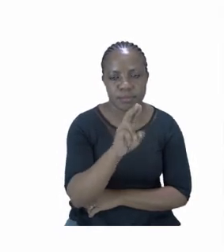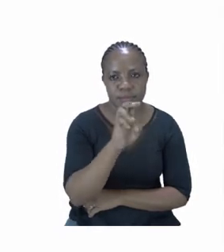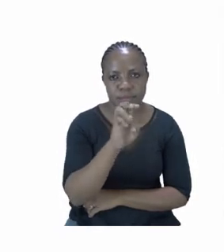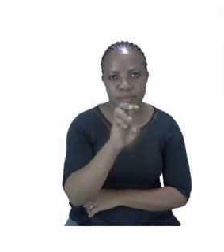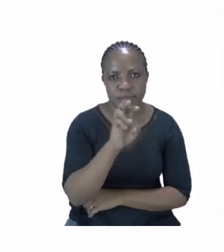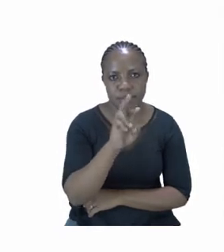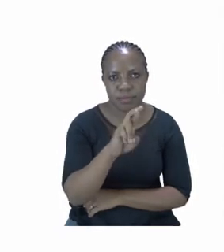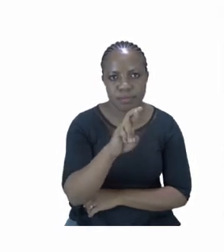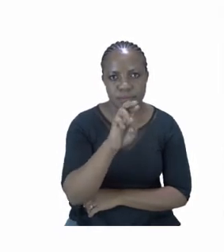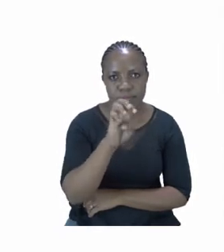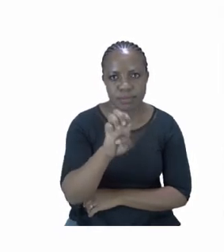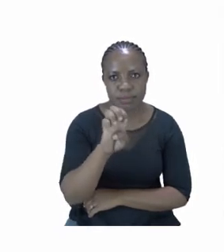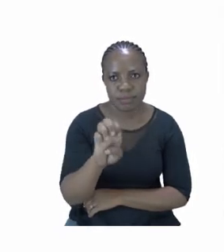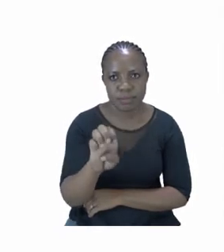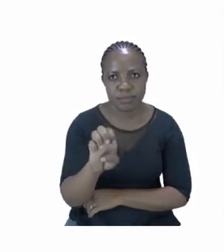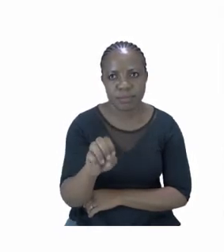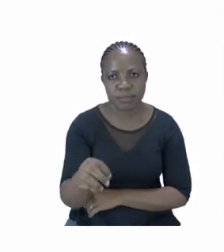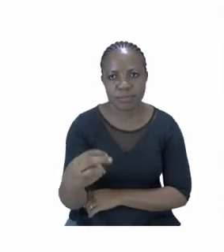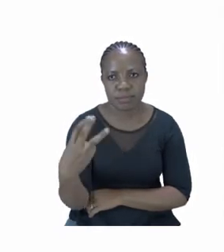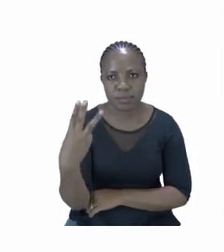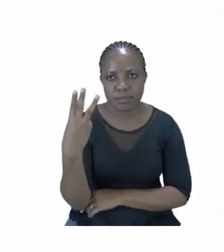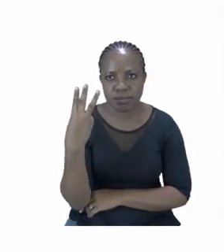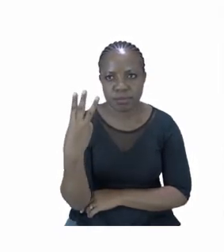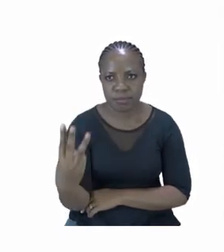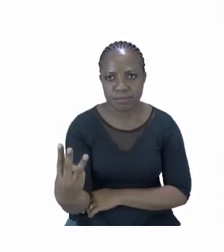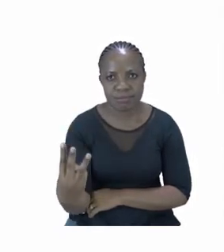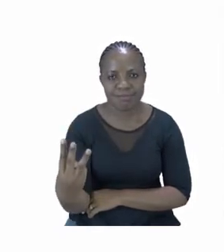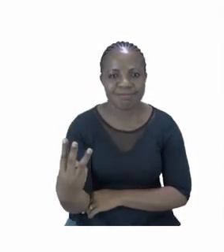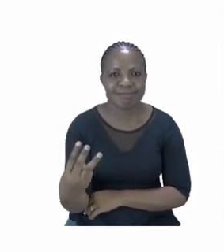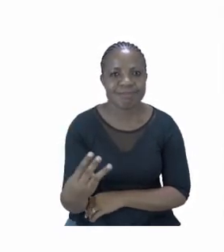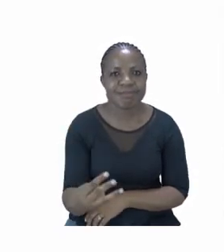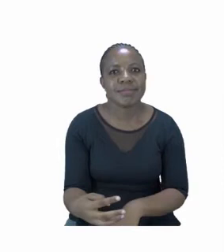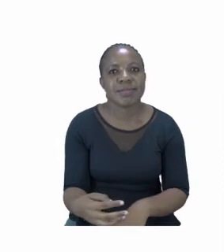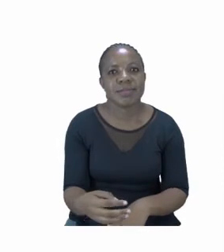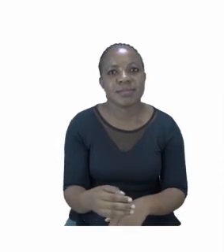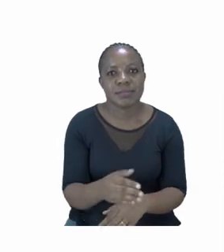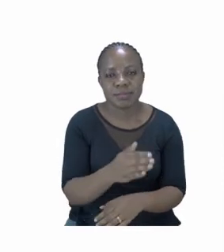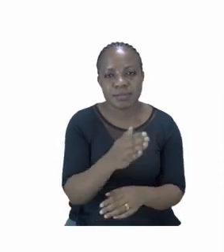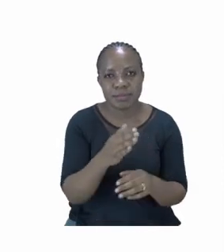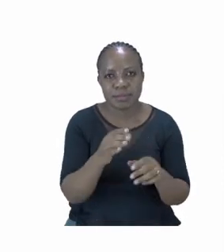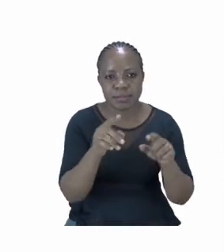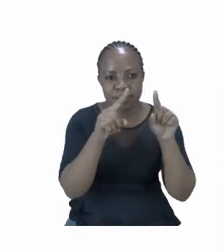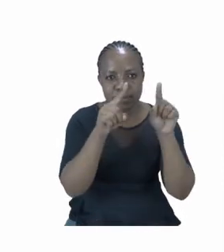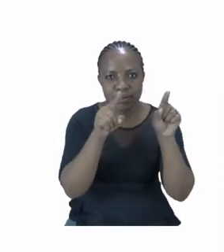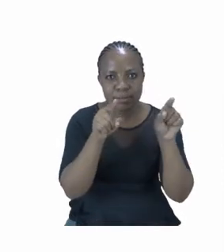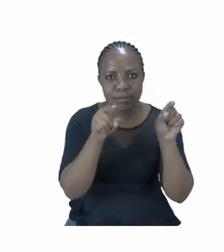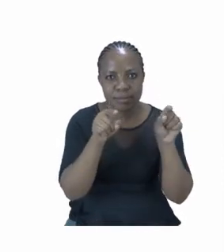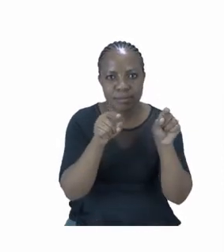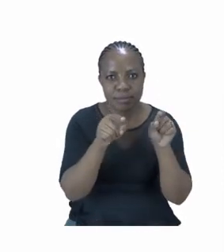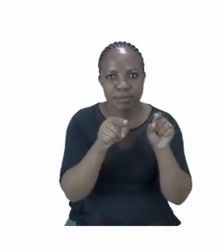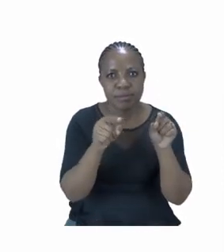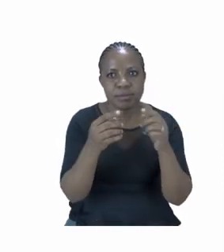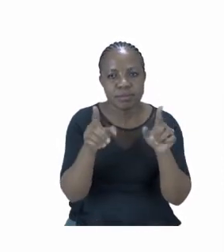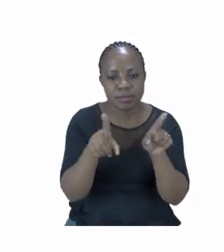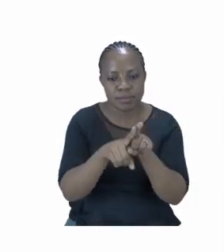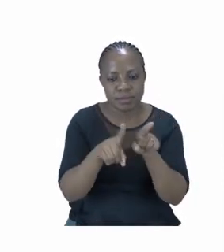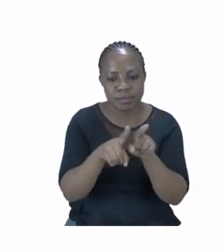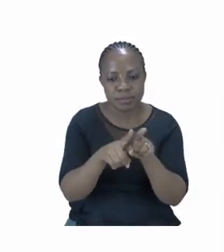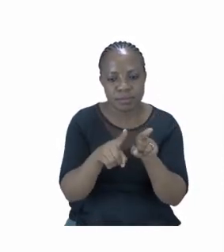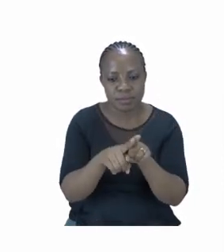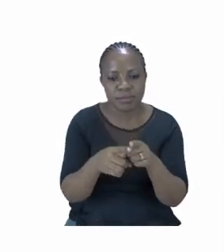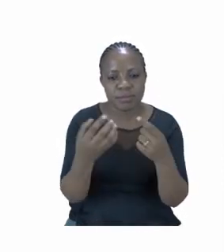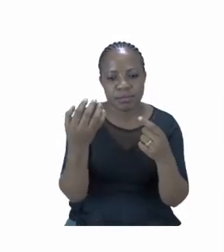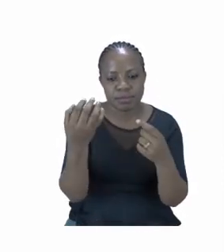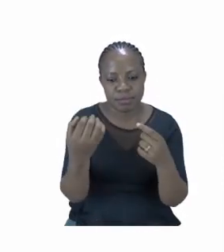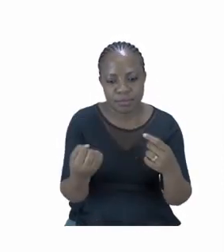Well done. Now I have the same words in my hand. So we are going to